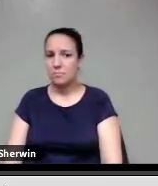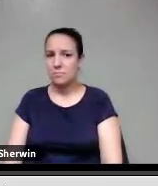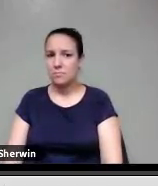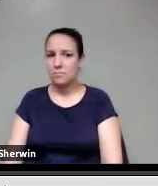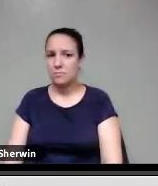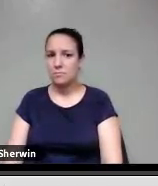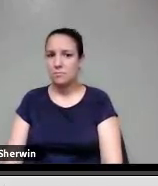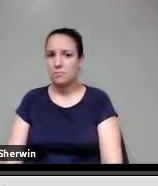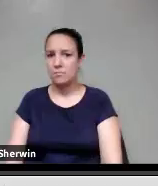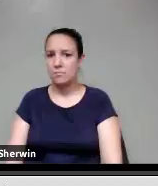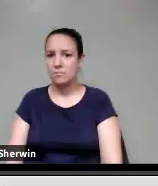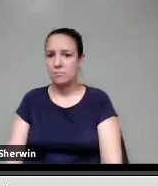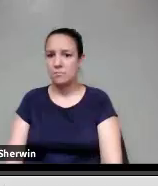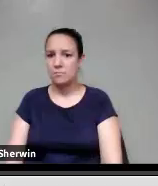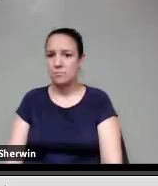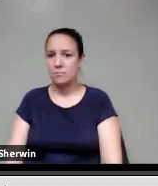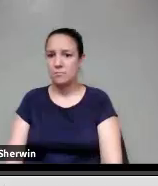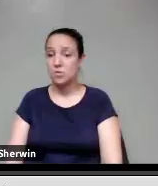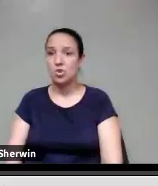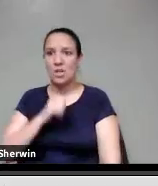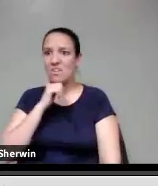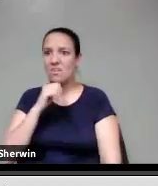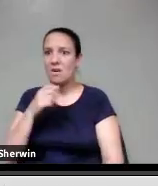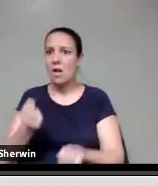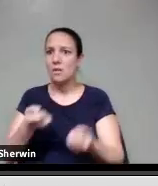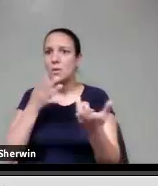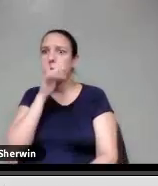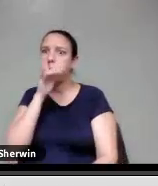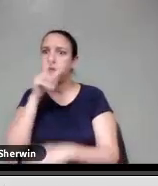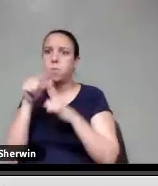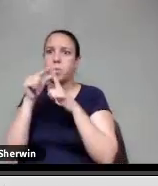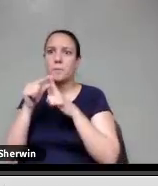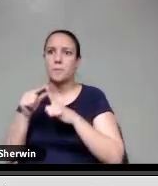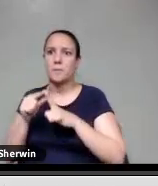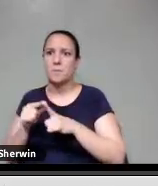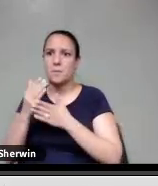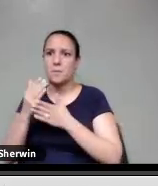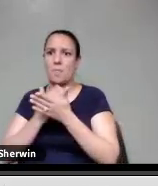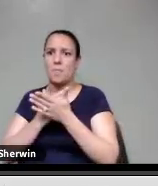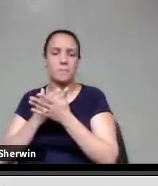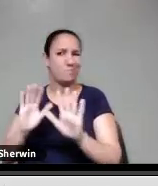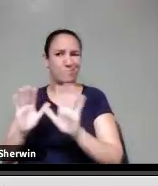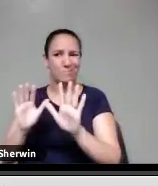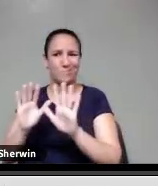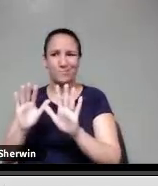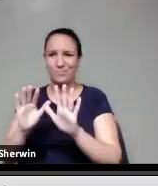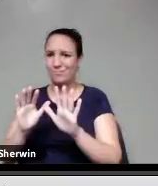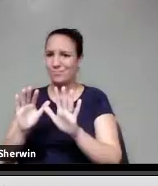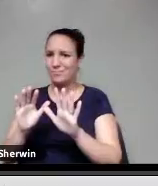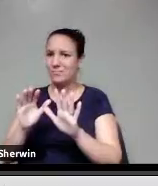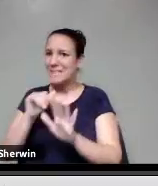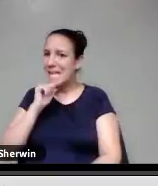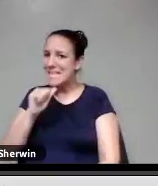and not excessively wordy. Thank you, Lynn. Excellent. Not excessively wordy and not